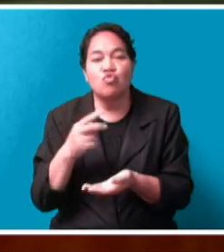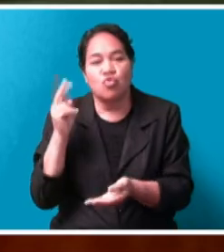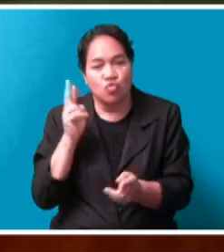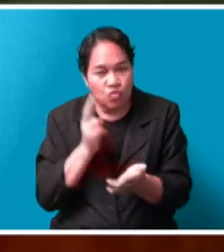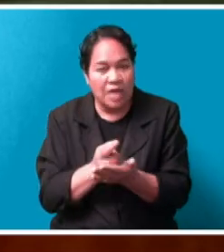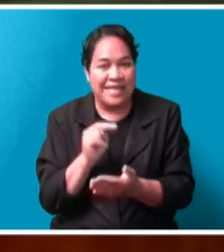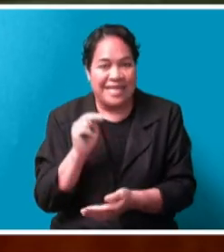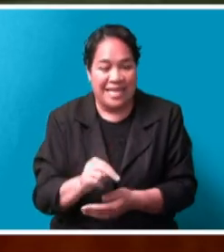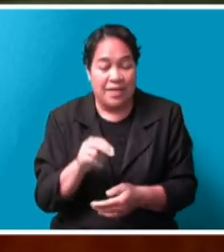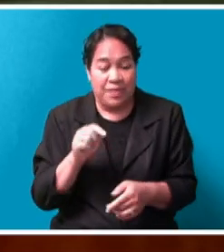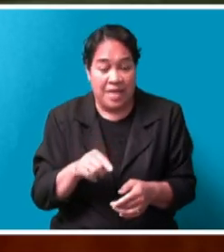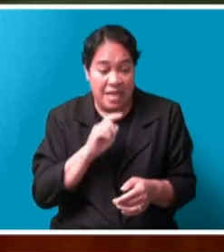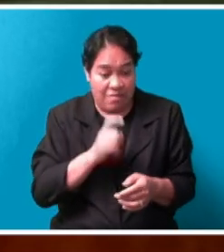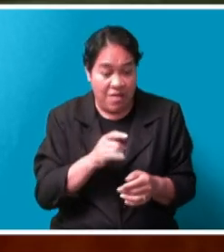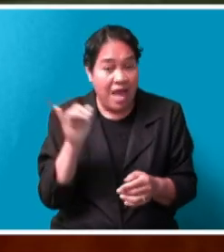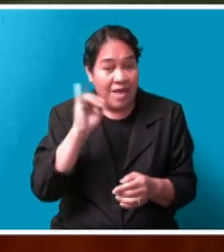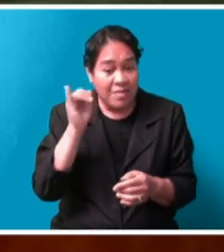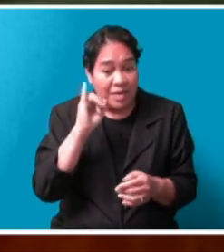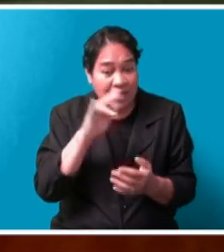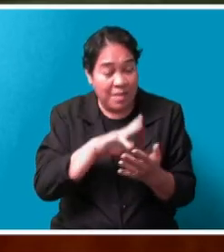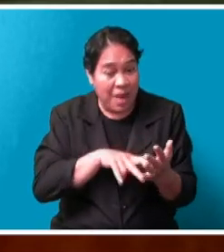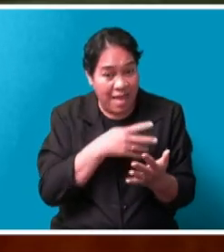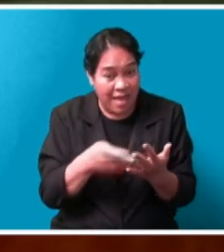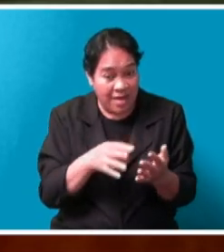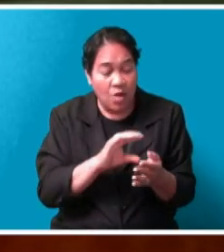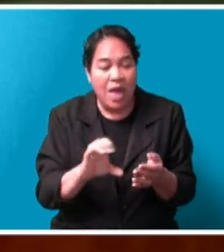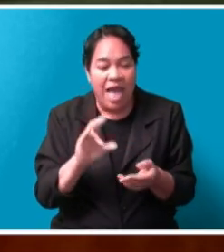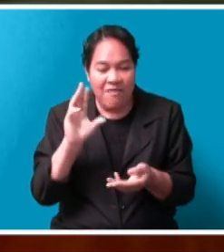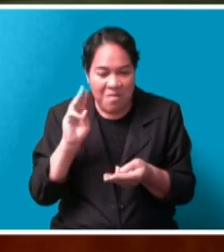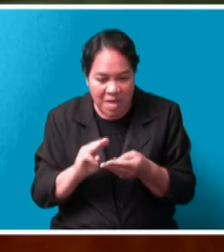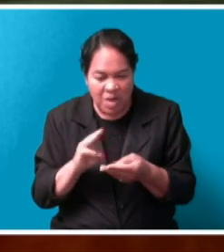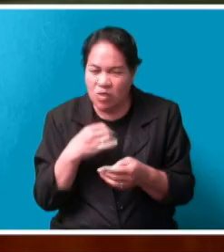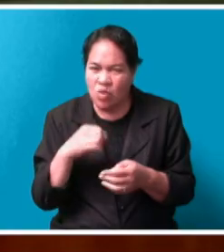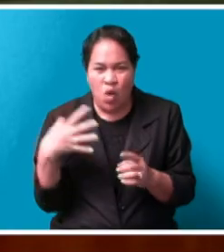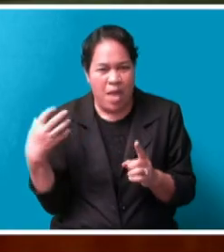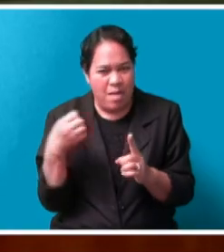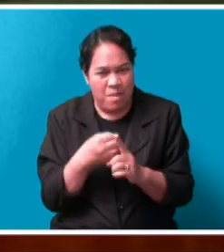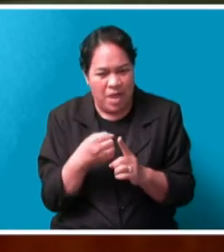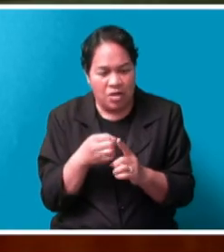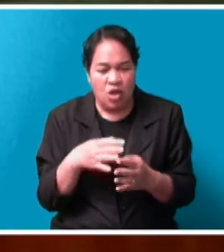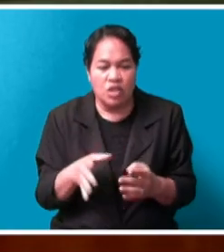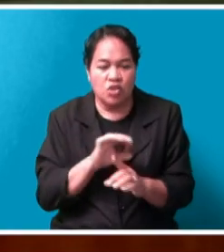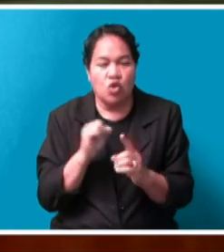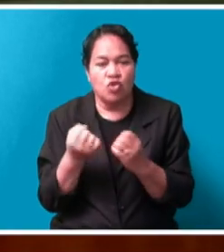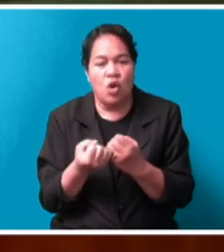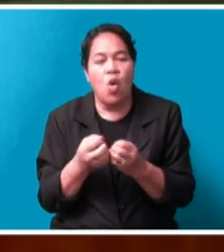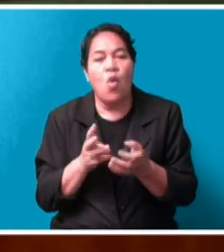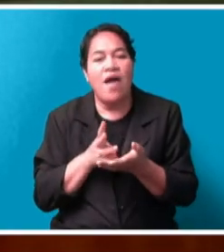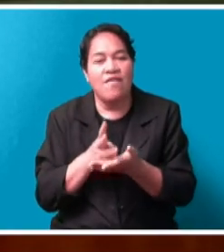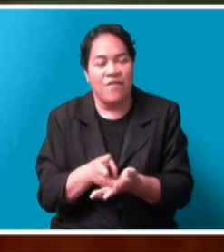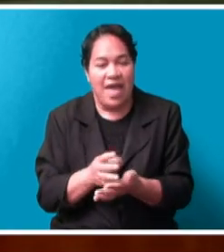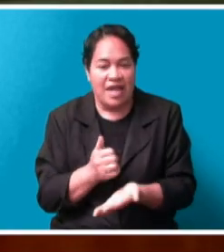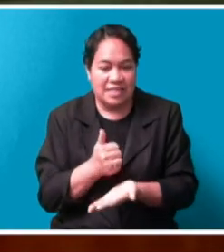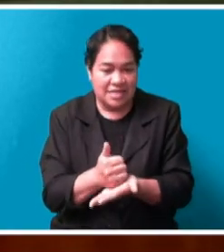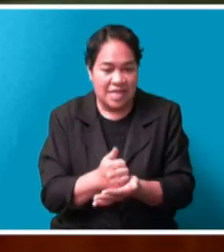this House that removing this insurance scheme will have minimal to no impact on the existing social welfare recipients. The